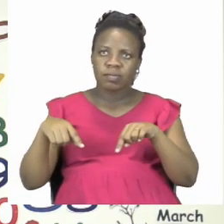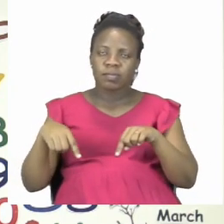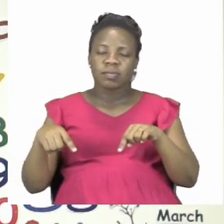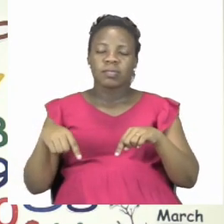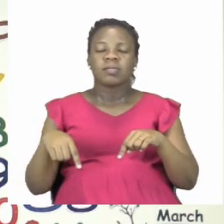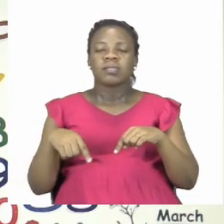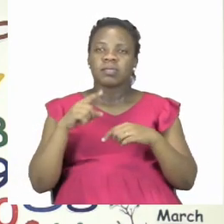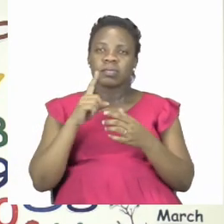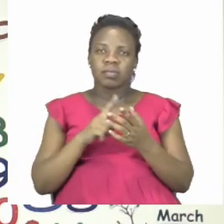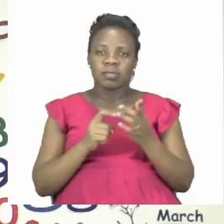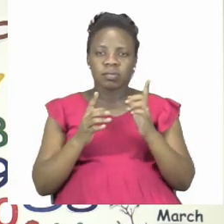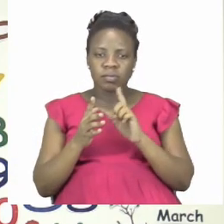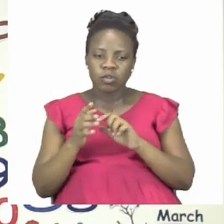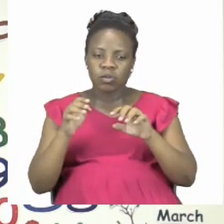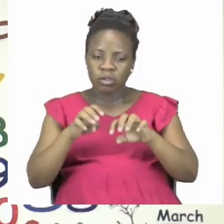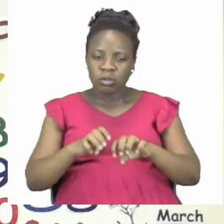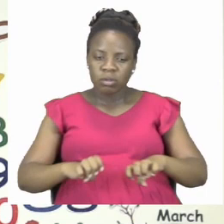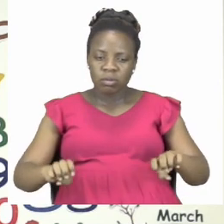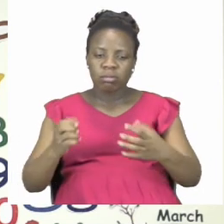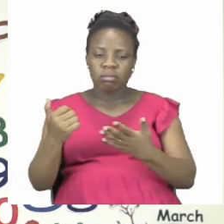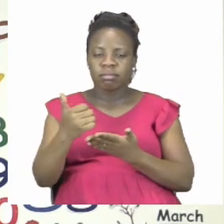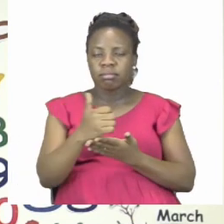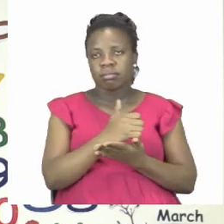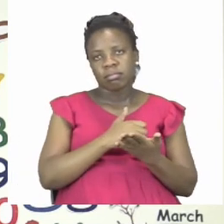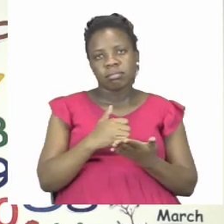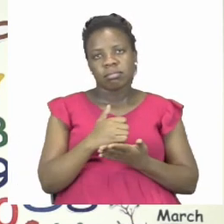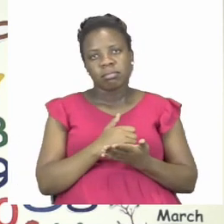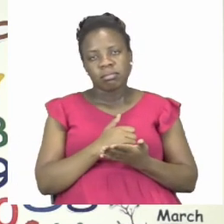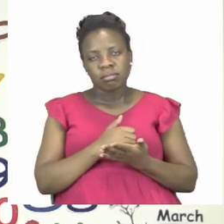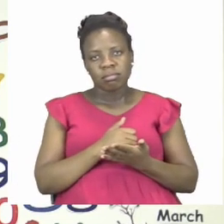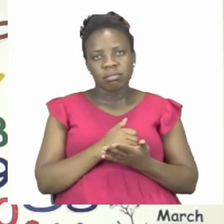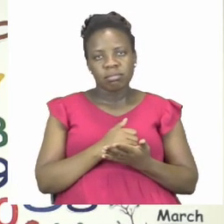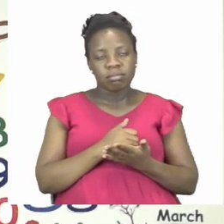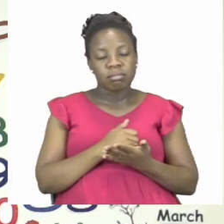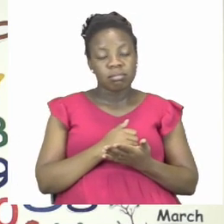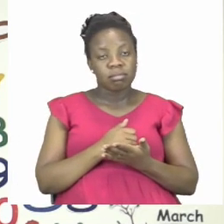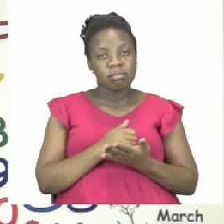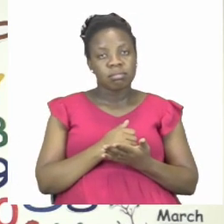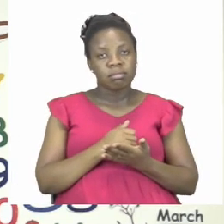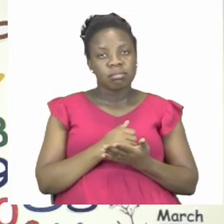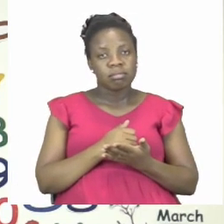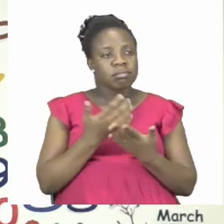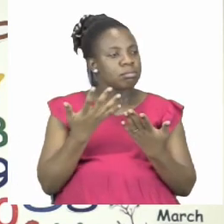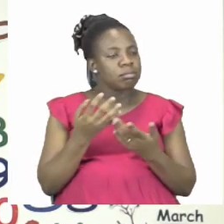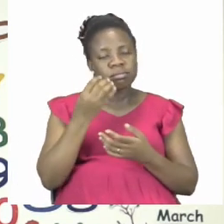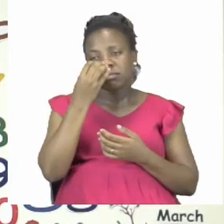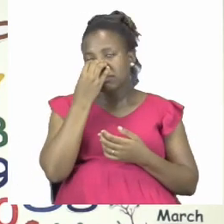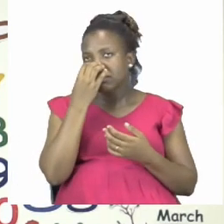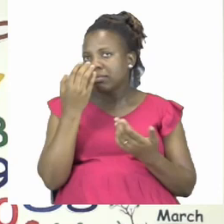germs. Now that we're done, it's also time for us to say goodbye. I'm not sure where Sashi